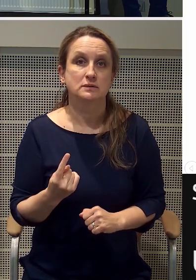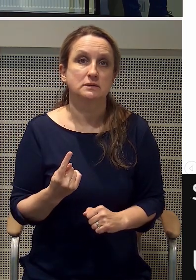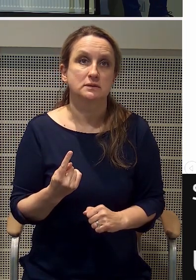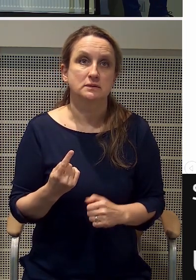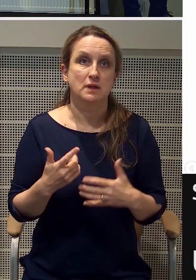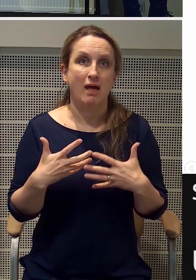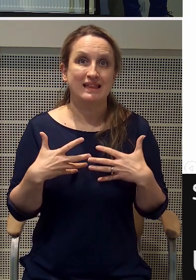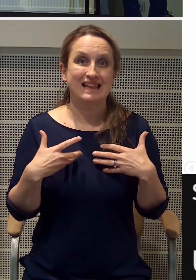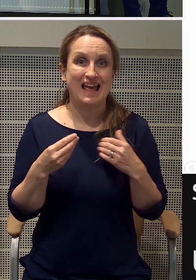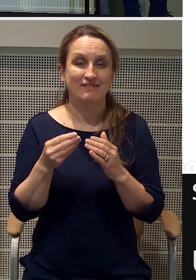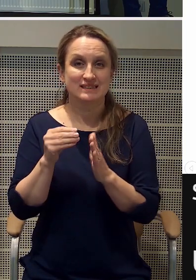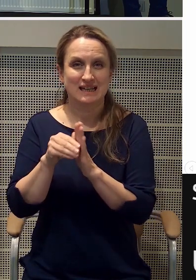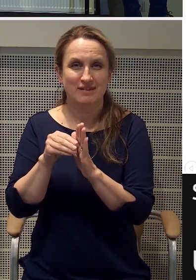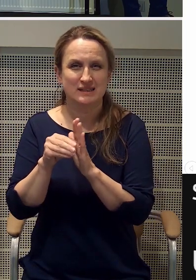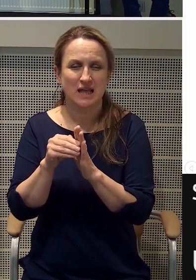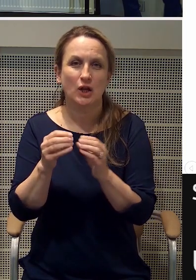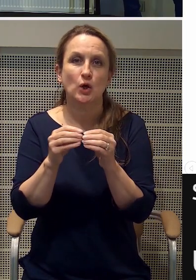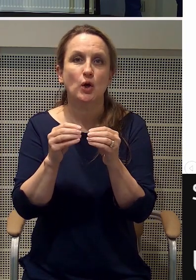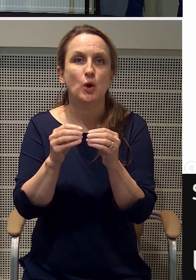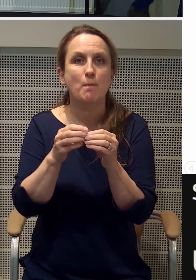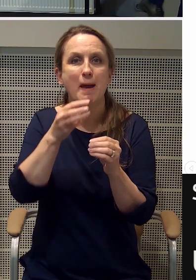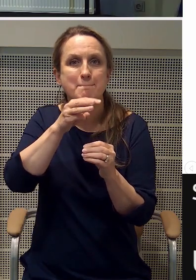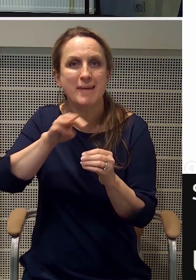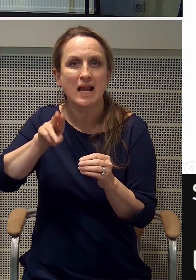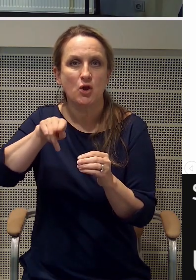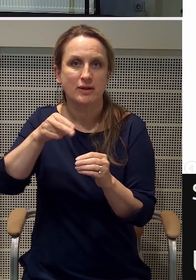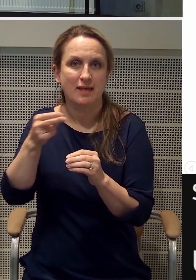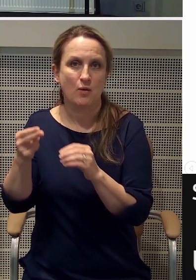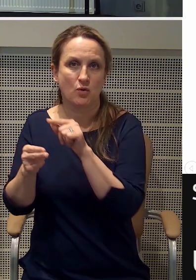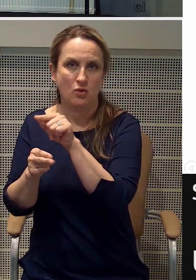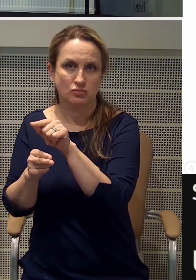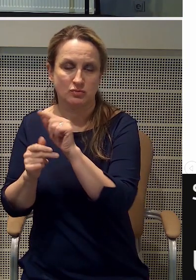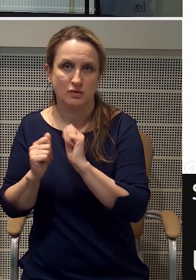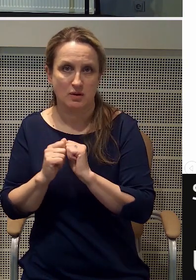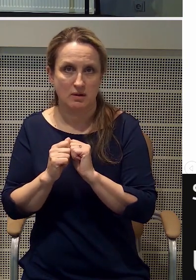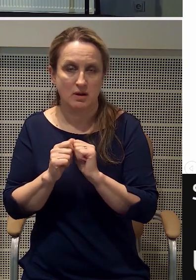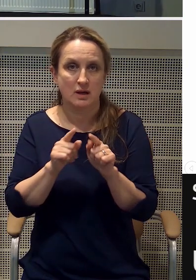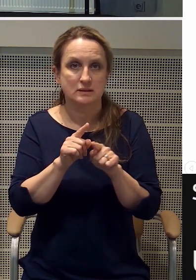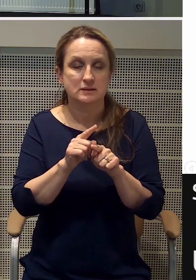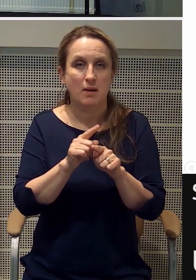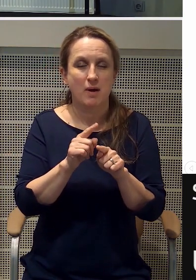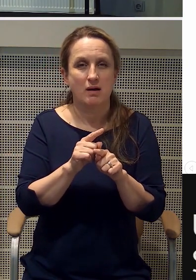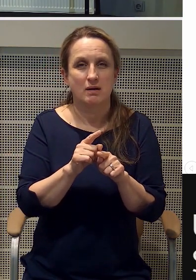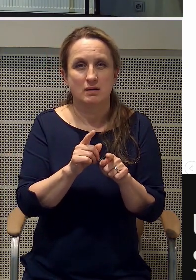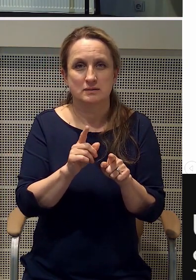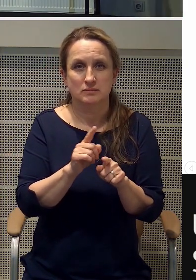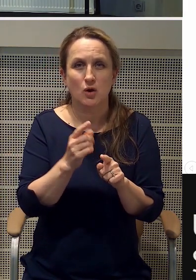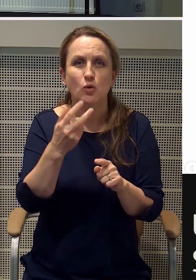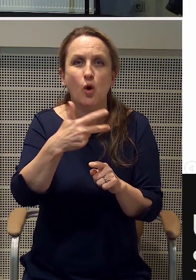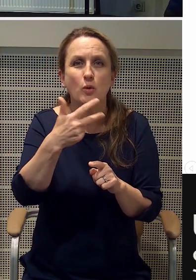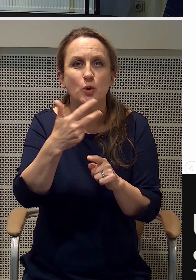But actually, in Estonia, there are about 50 patients who need this treatment. So that would